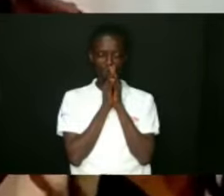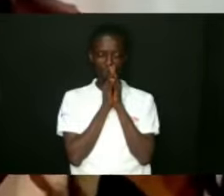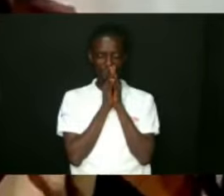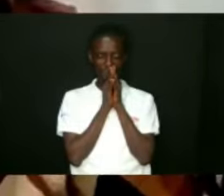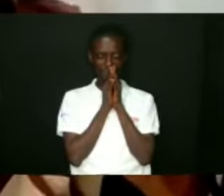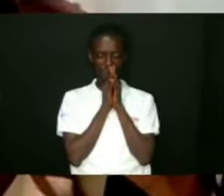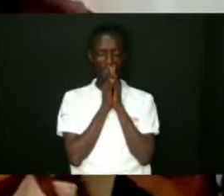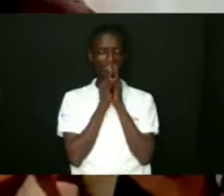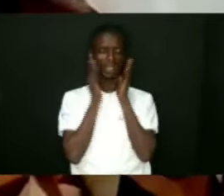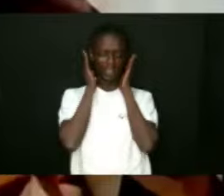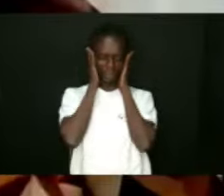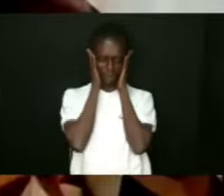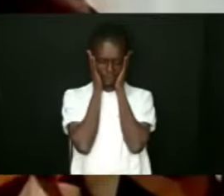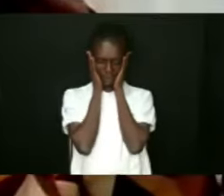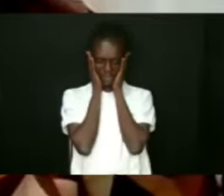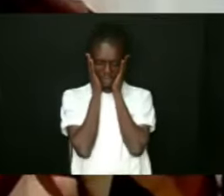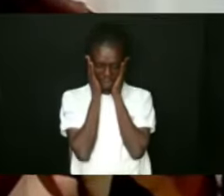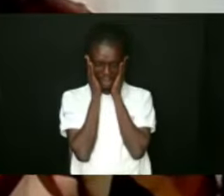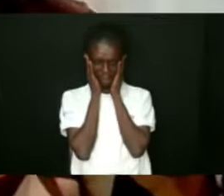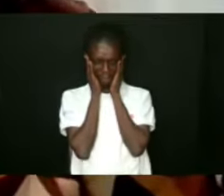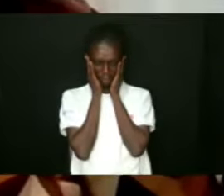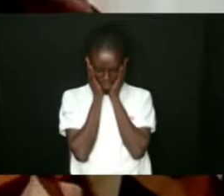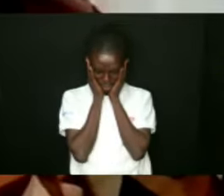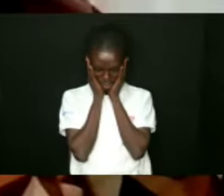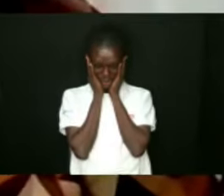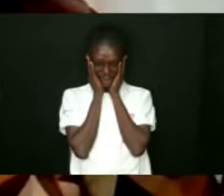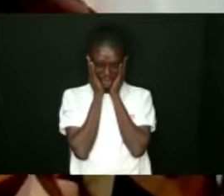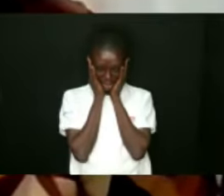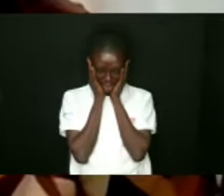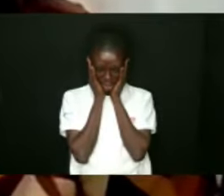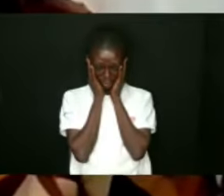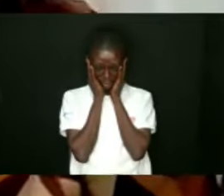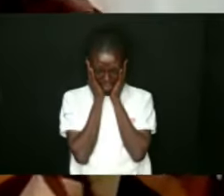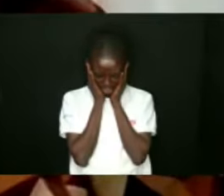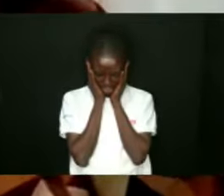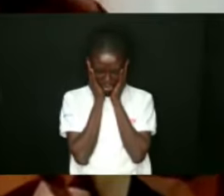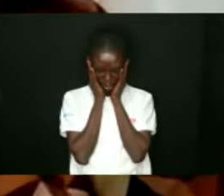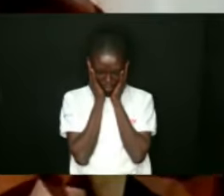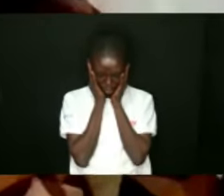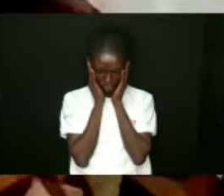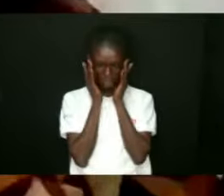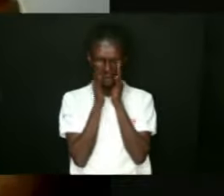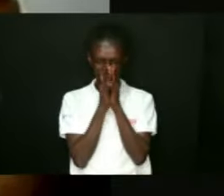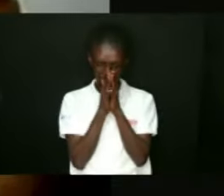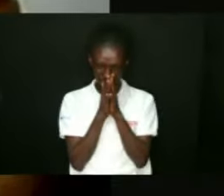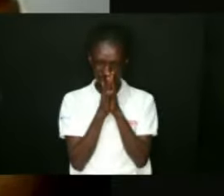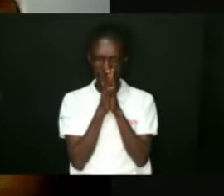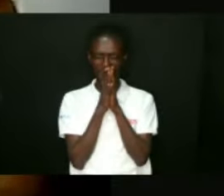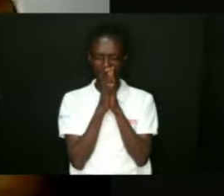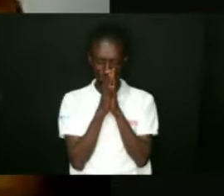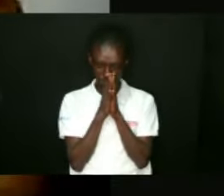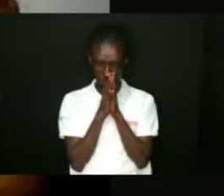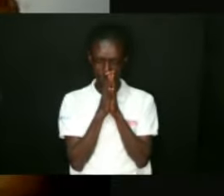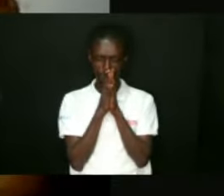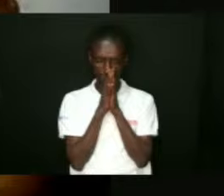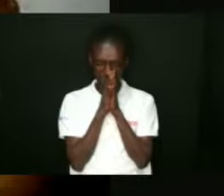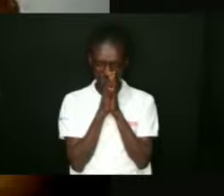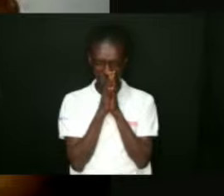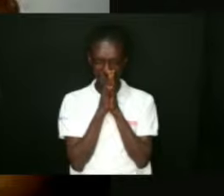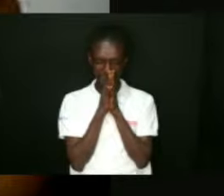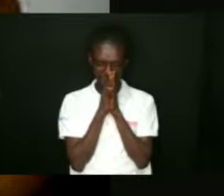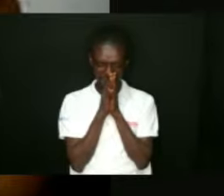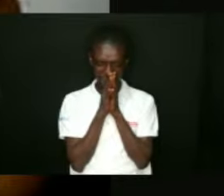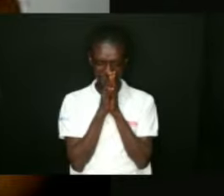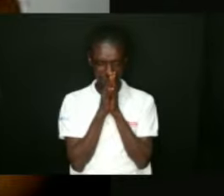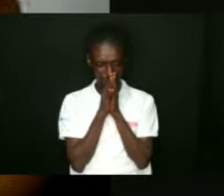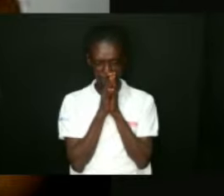attractive. Let us carry the aura of God wherever we go. Let our life be attractive unto many. He